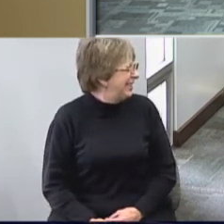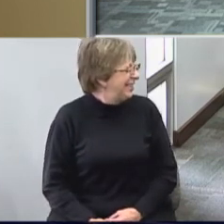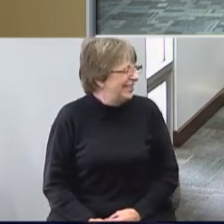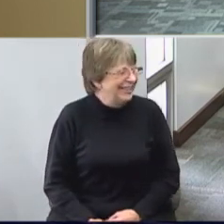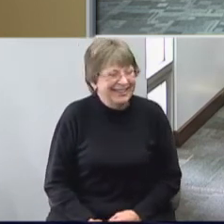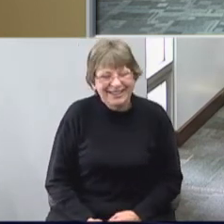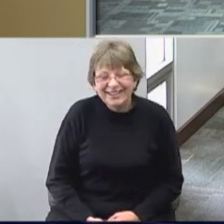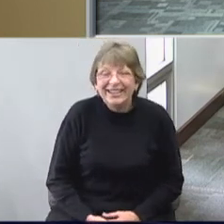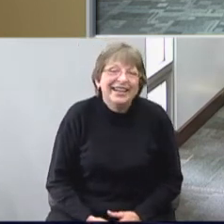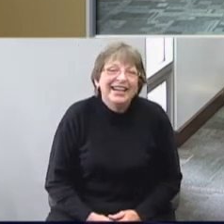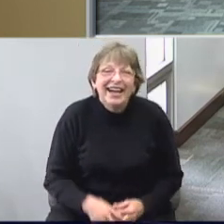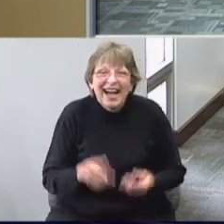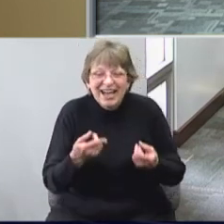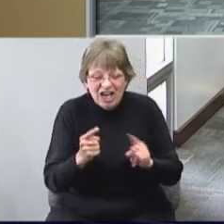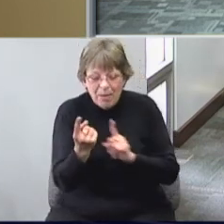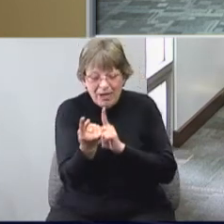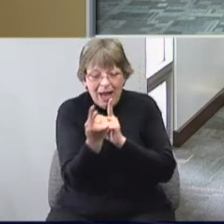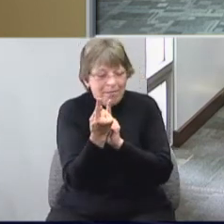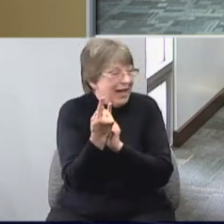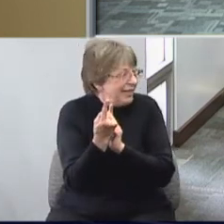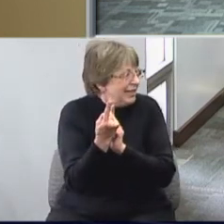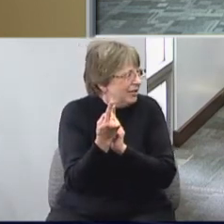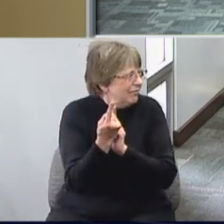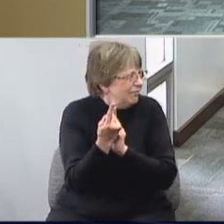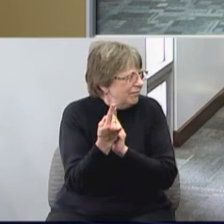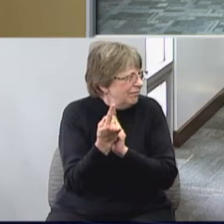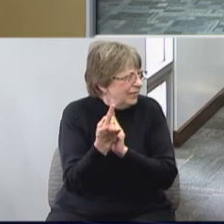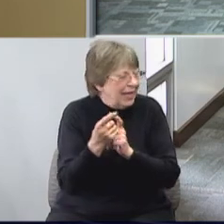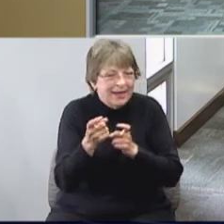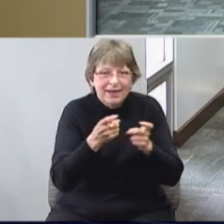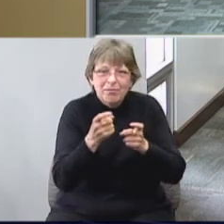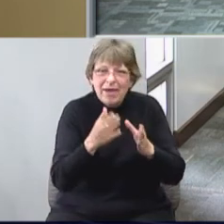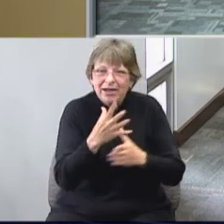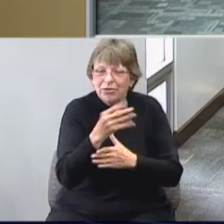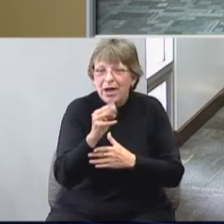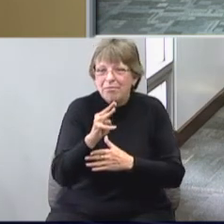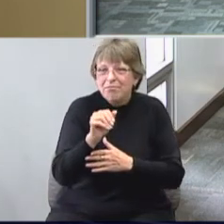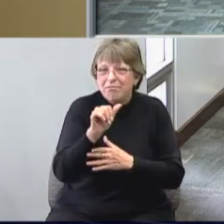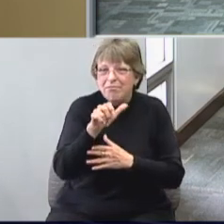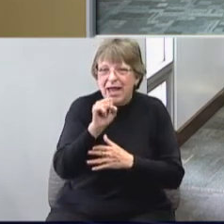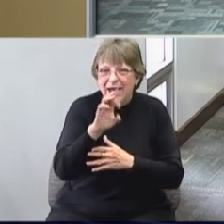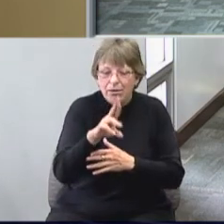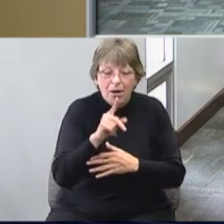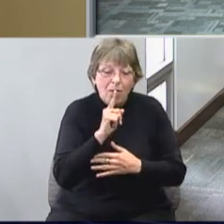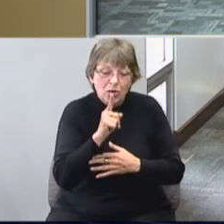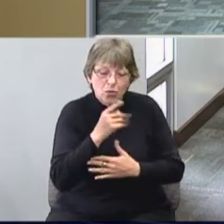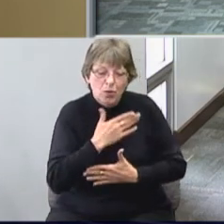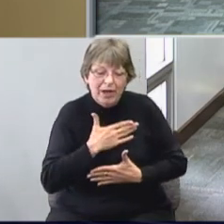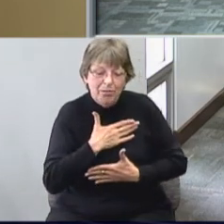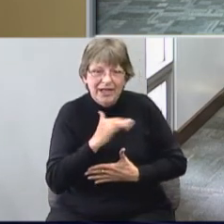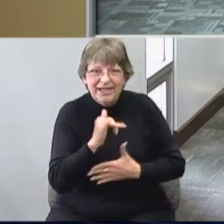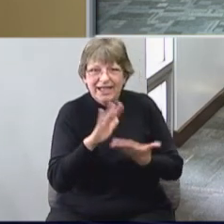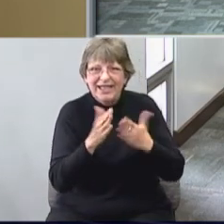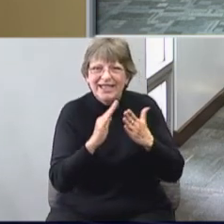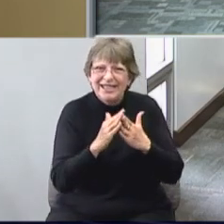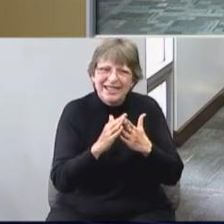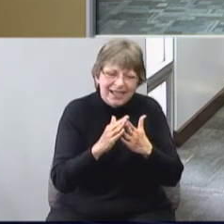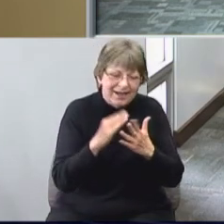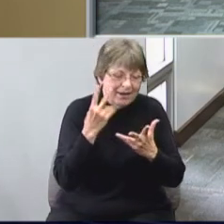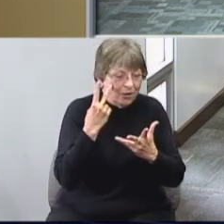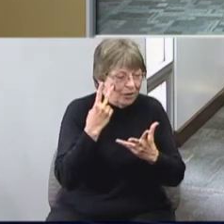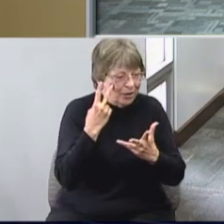And when I met the city manager and the mayor, I was actually really pleased with the city, seeing that